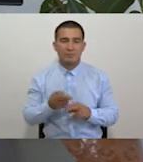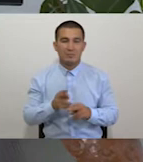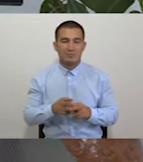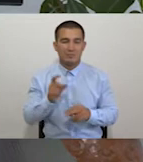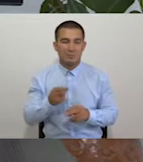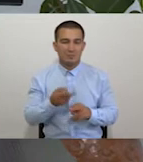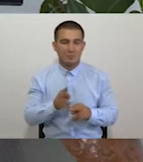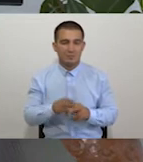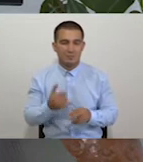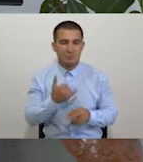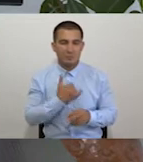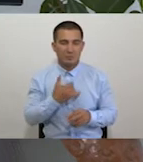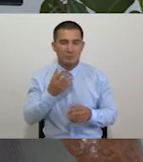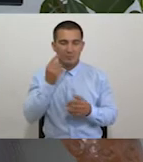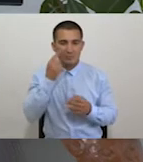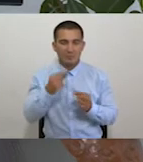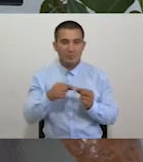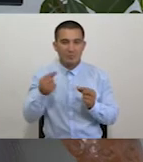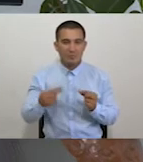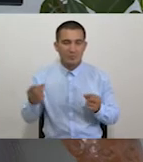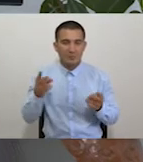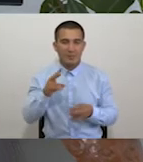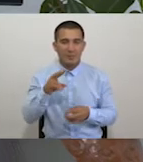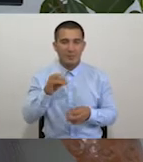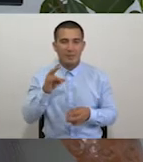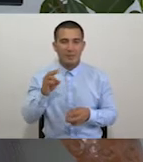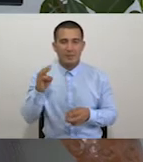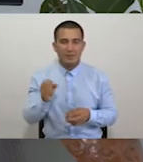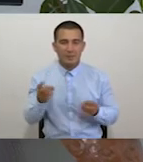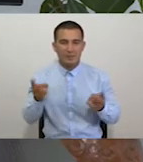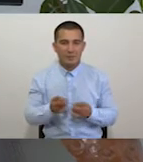Buning uchun bizga lenta kerak bo'ladi.